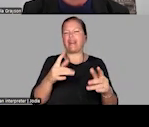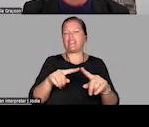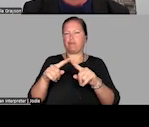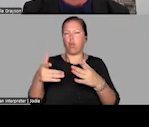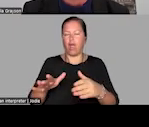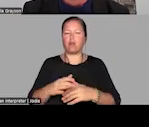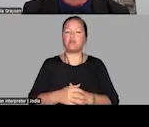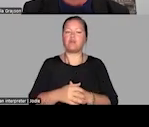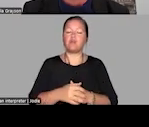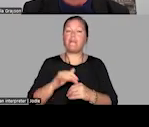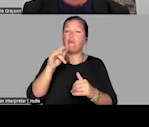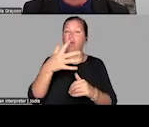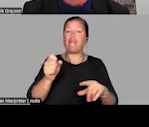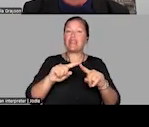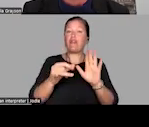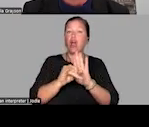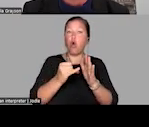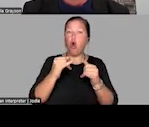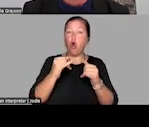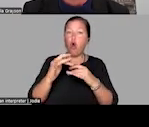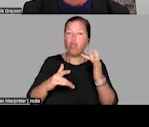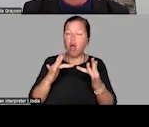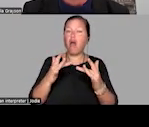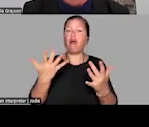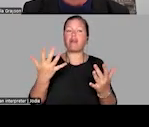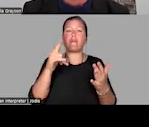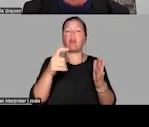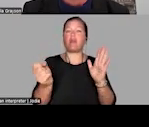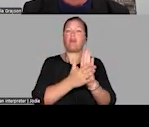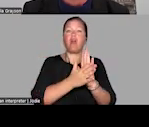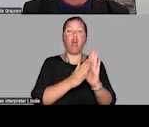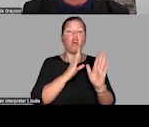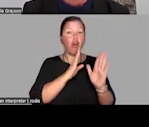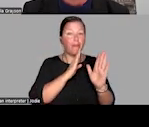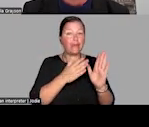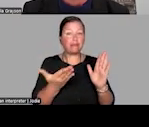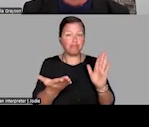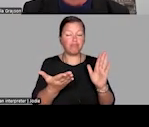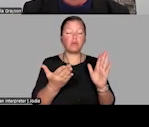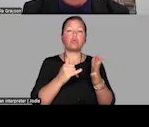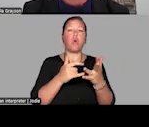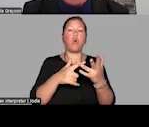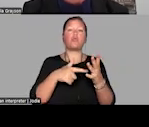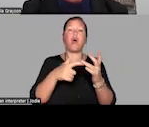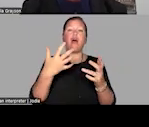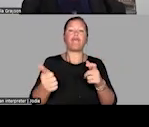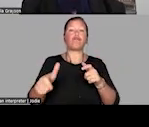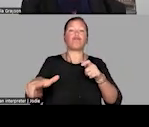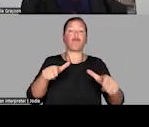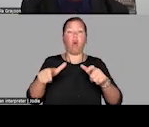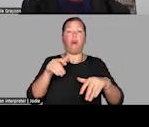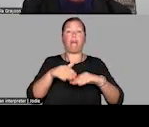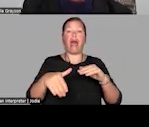may have different identities online. Sometimes you may be posting something anonymous. So to have some control on that